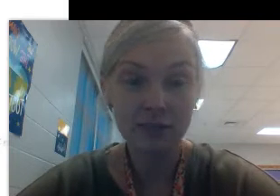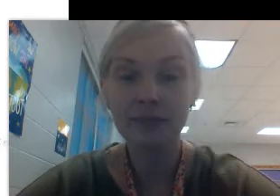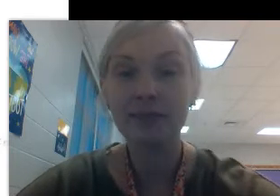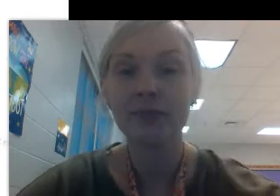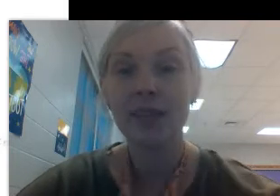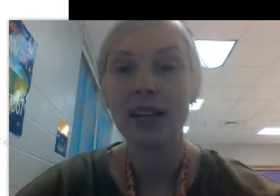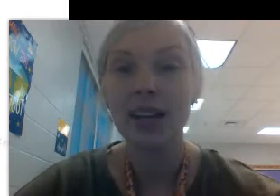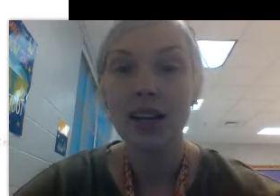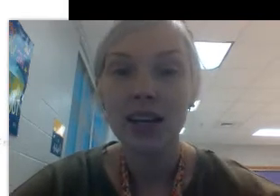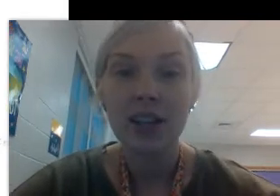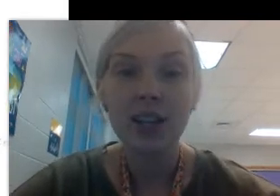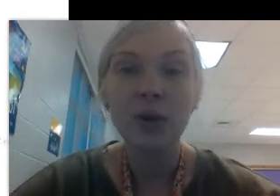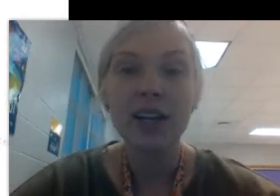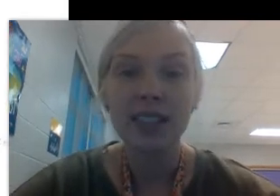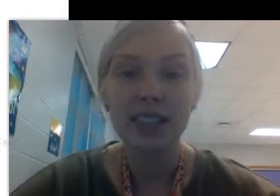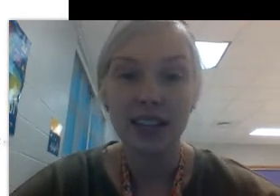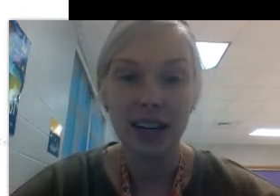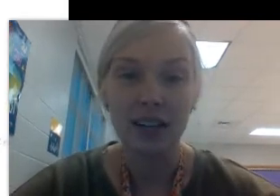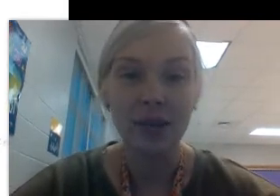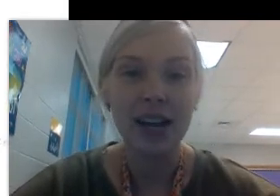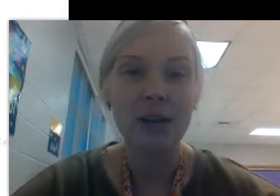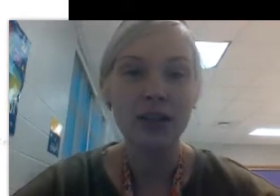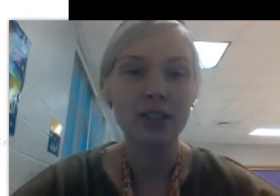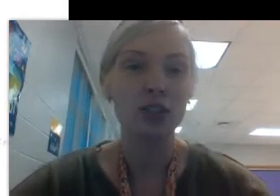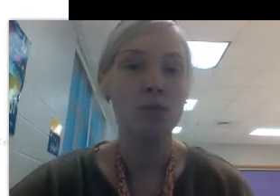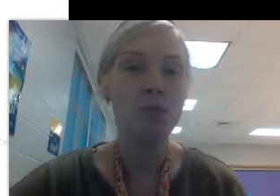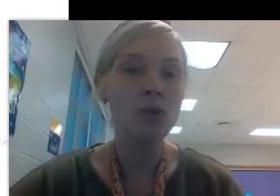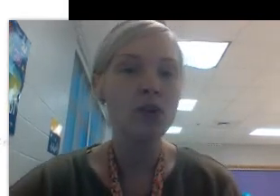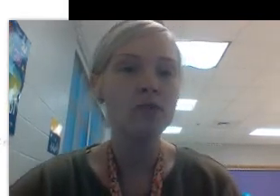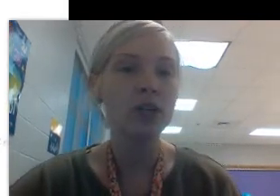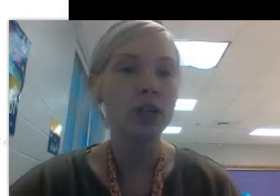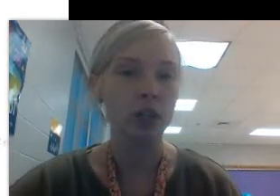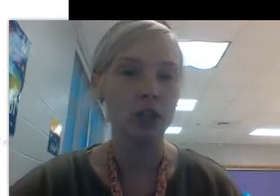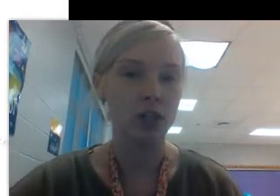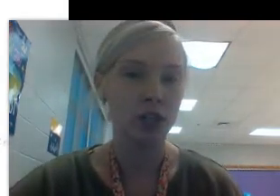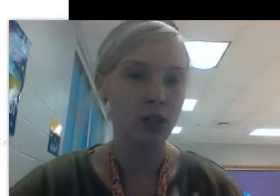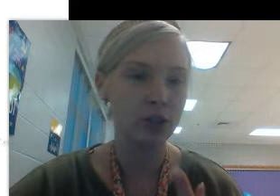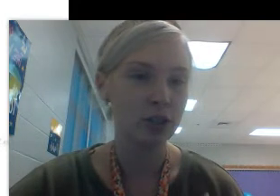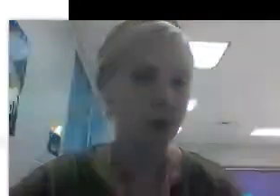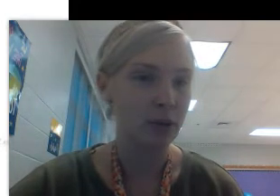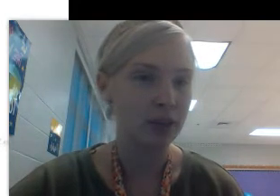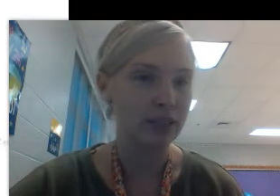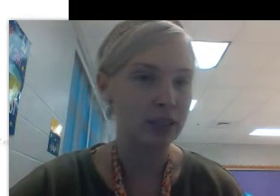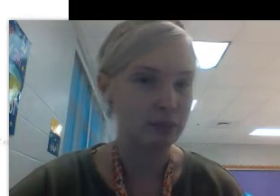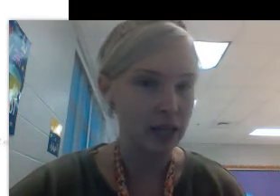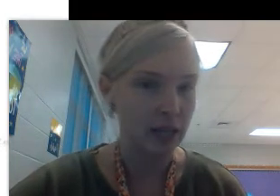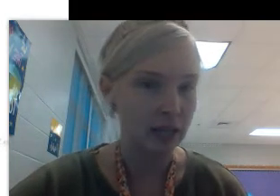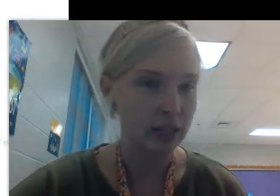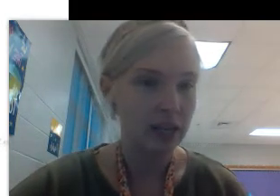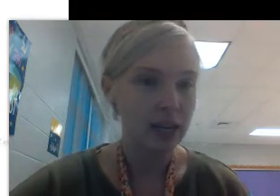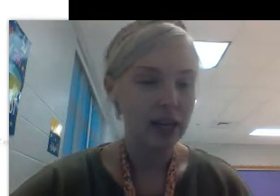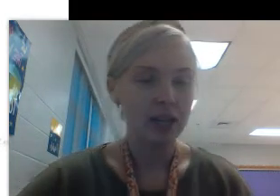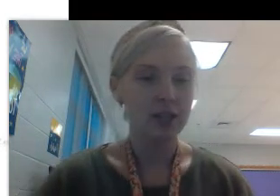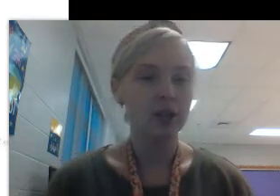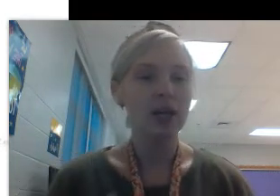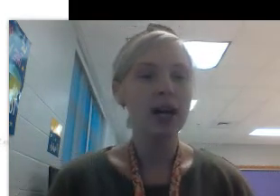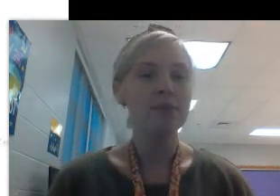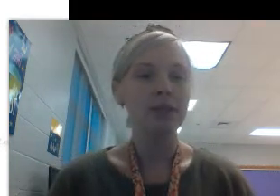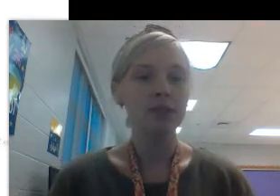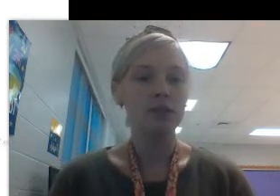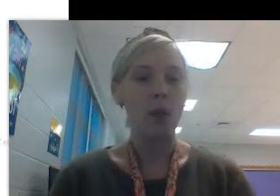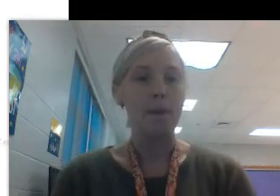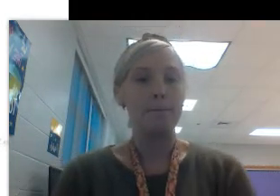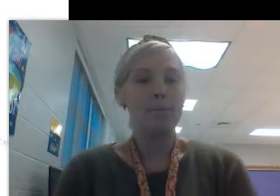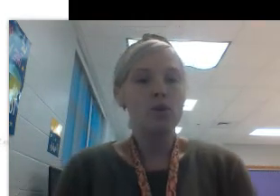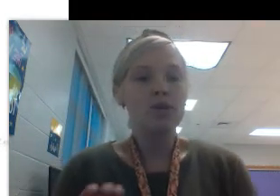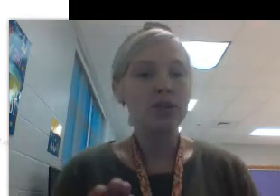out. This word is come, and it means to move closer to the person speaking. So come